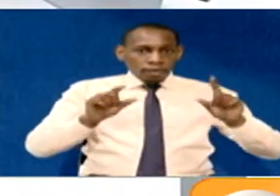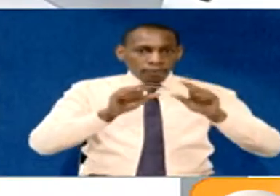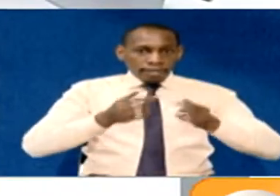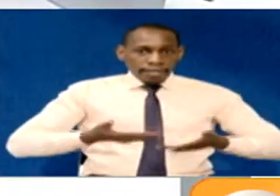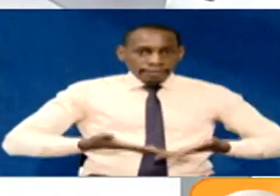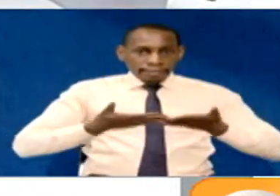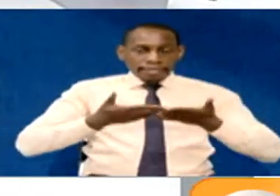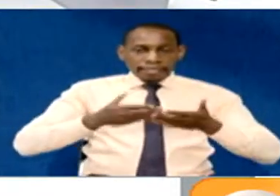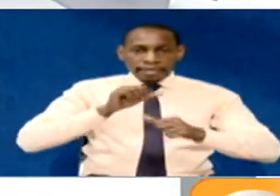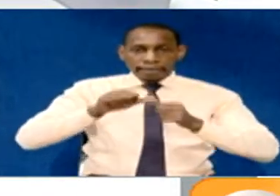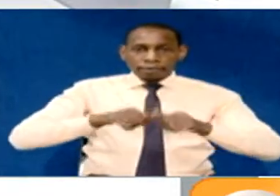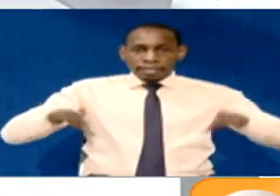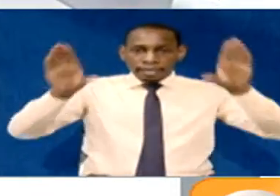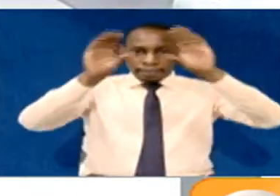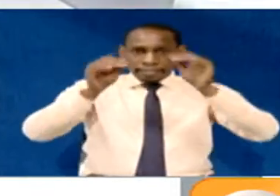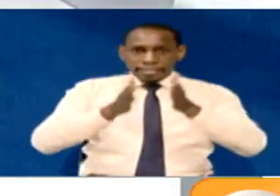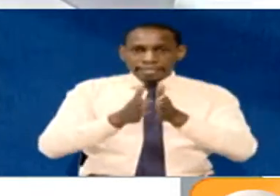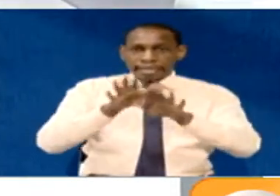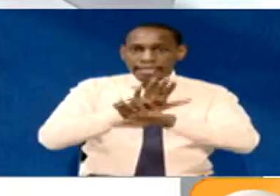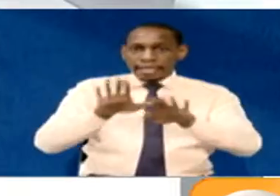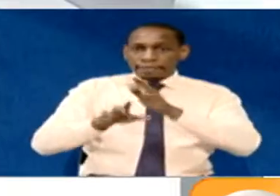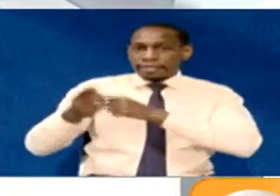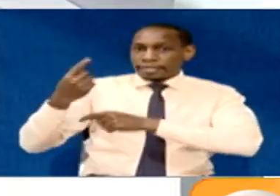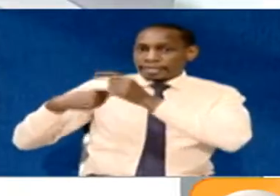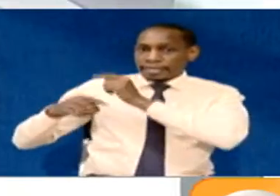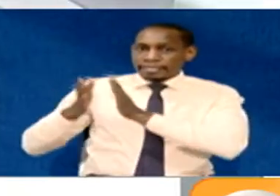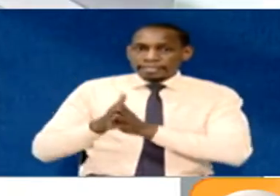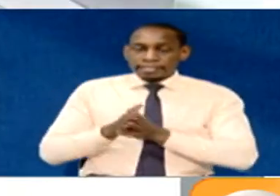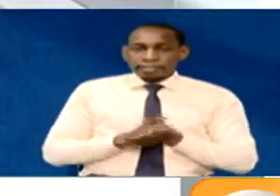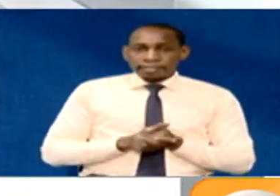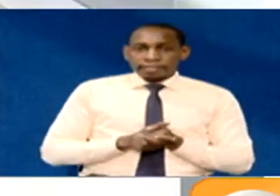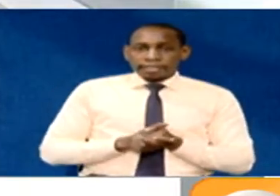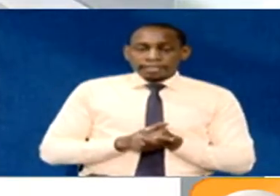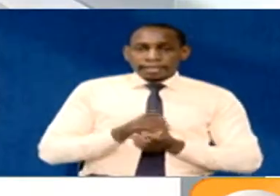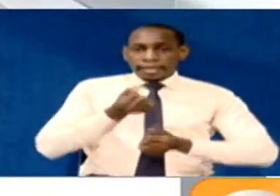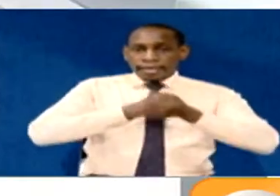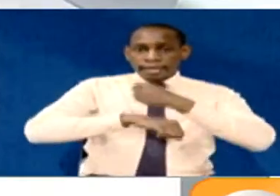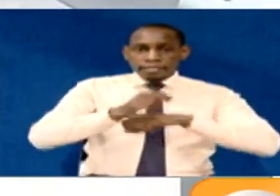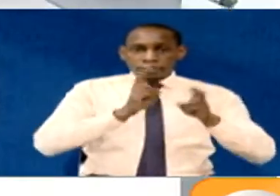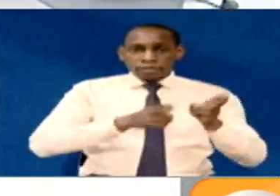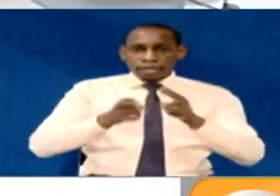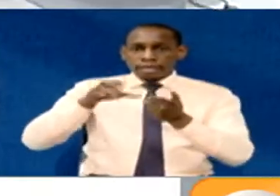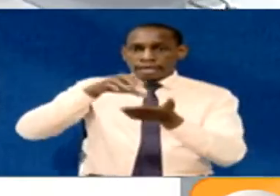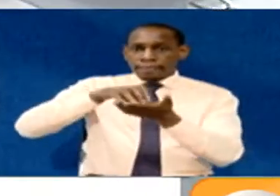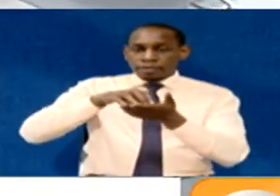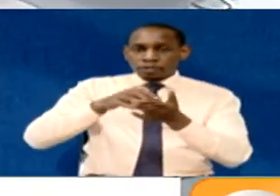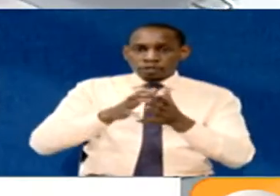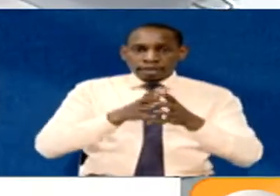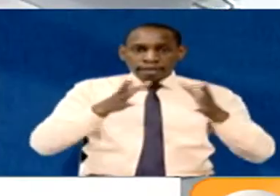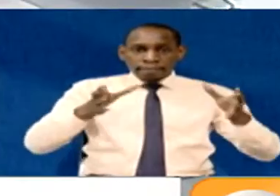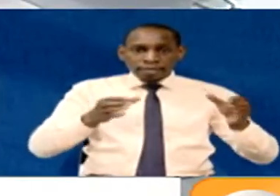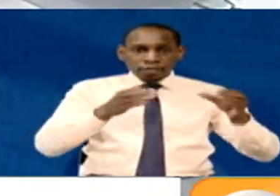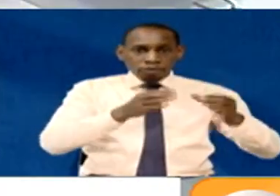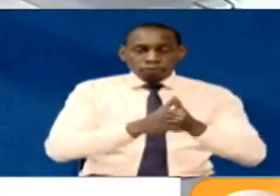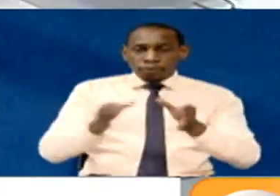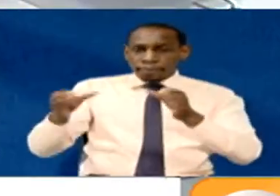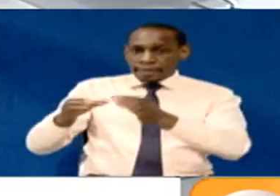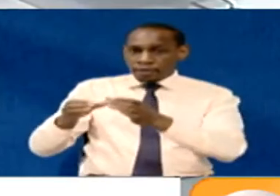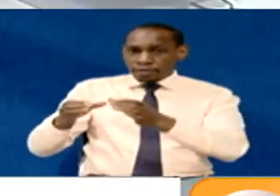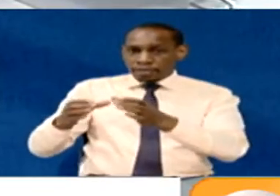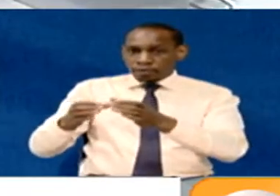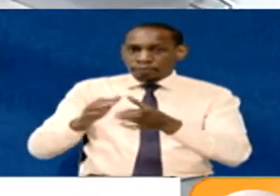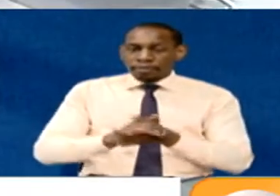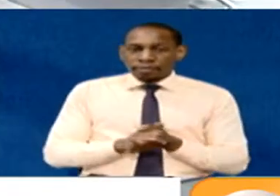just about the president, but about everything. The traditions and the norms that we're talking about, the position of a majority party, a minority